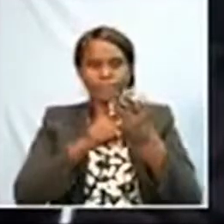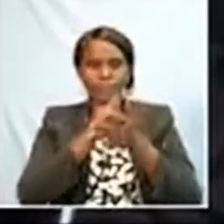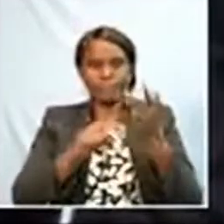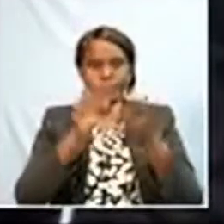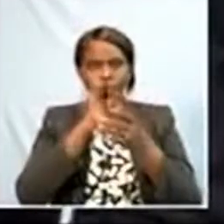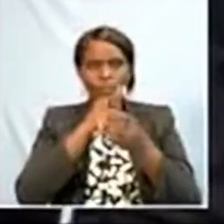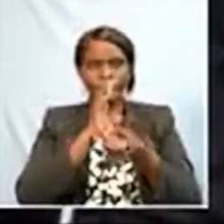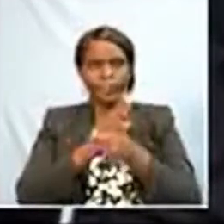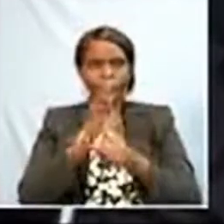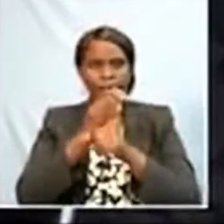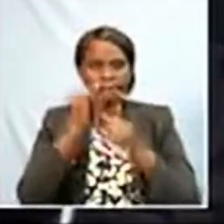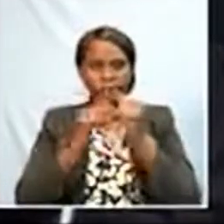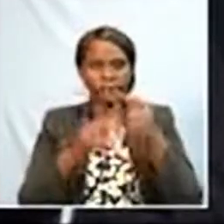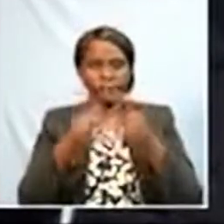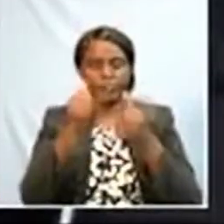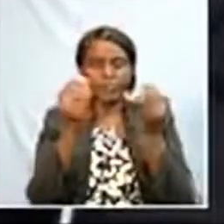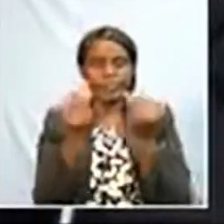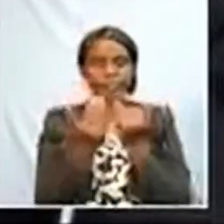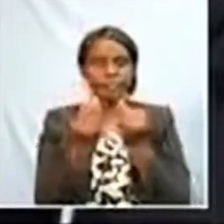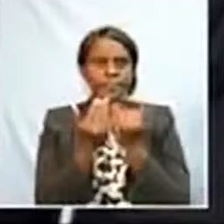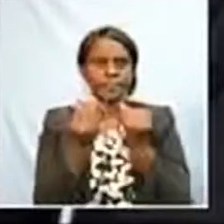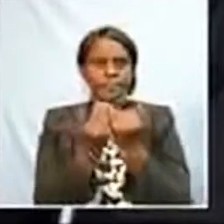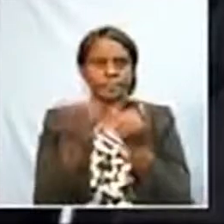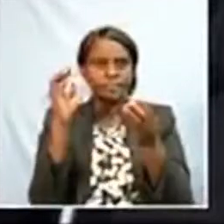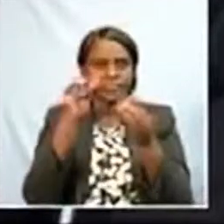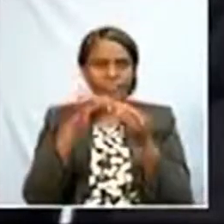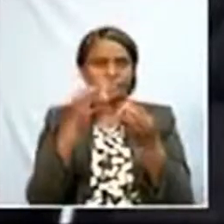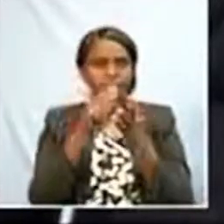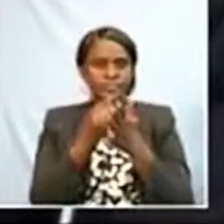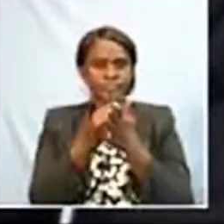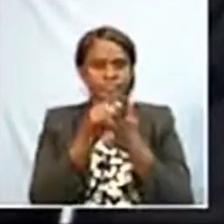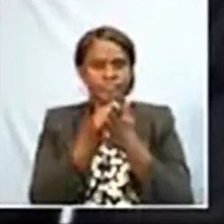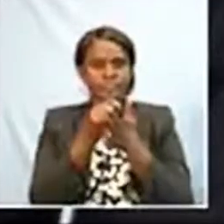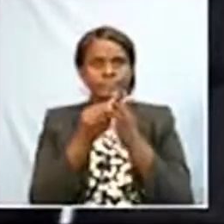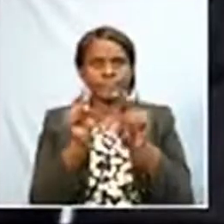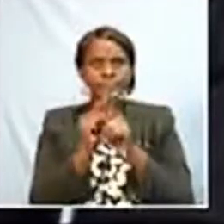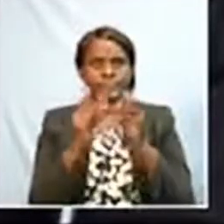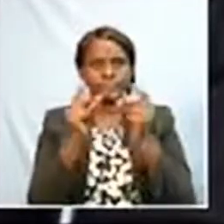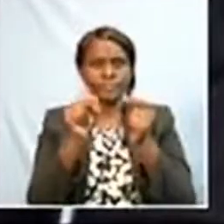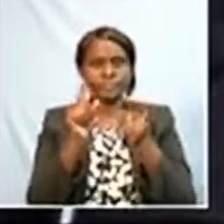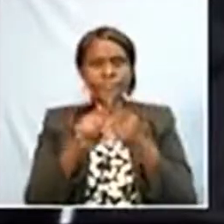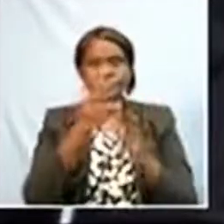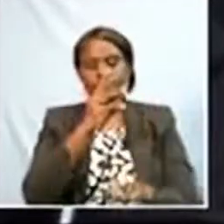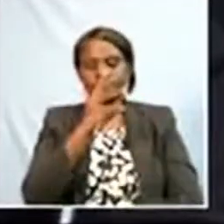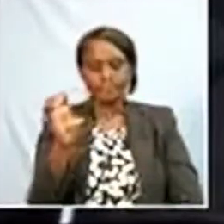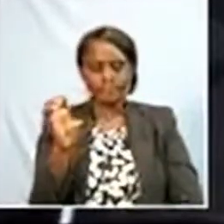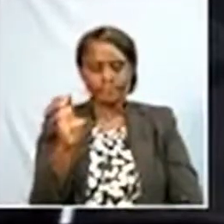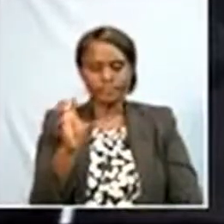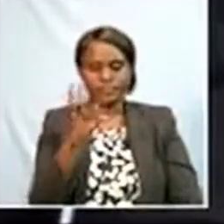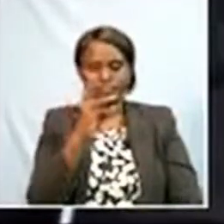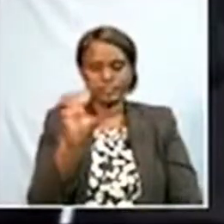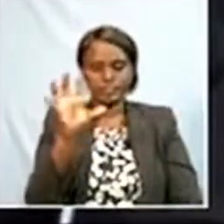then you seek additional funding amounting to